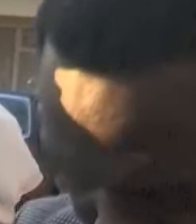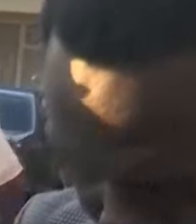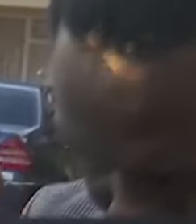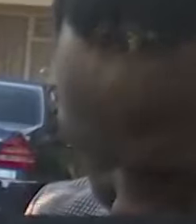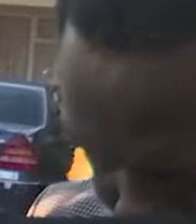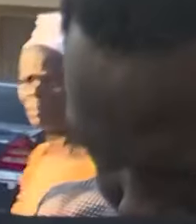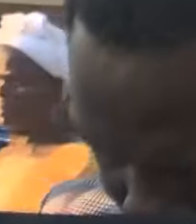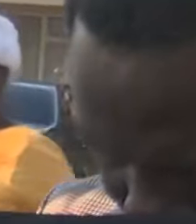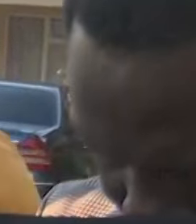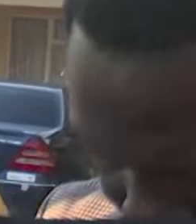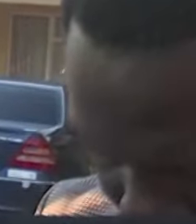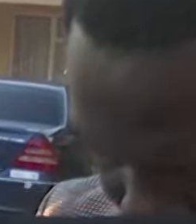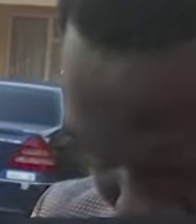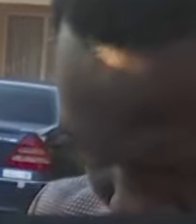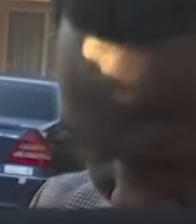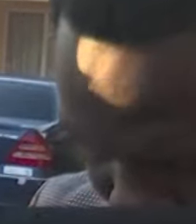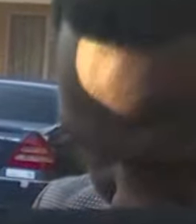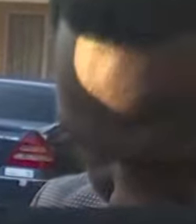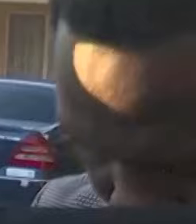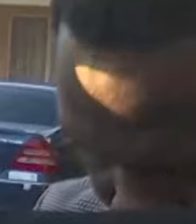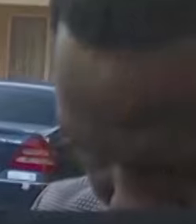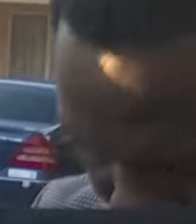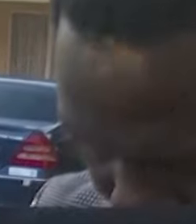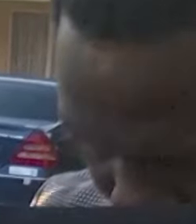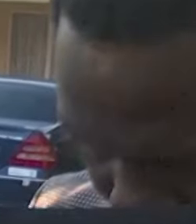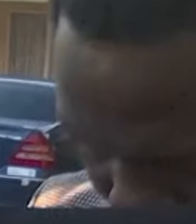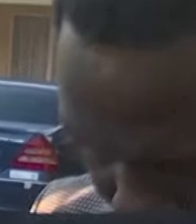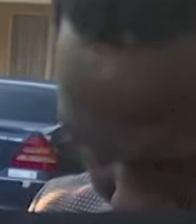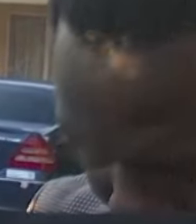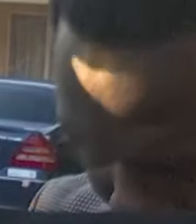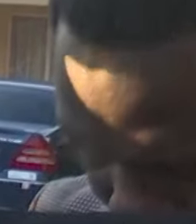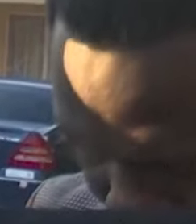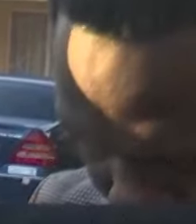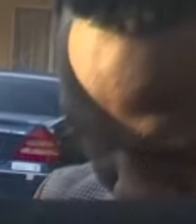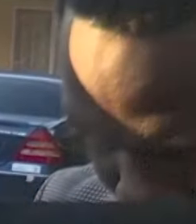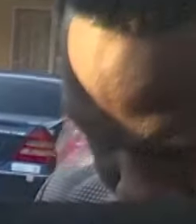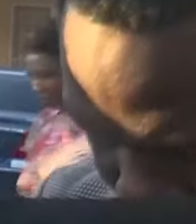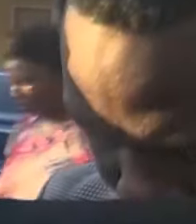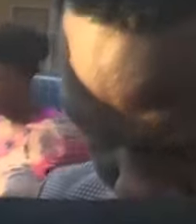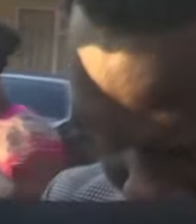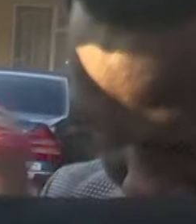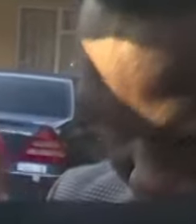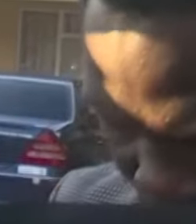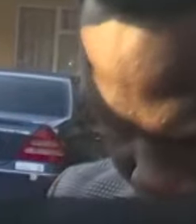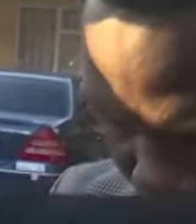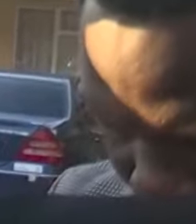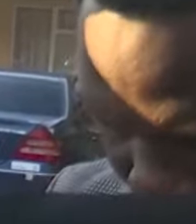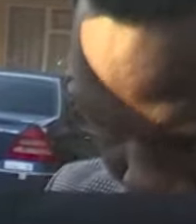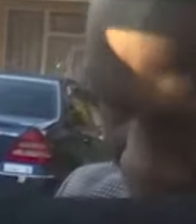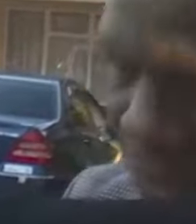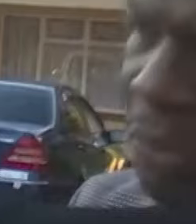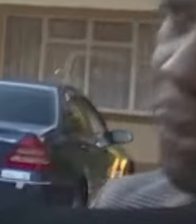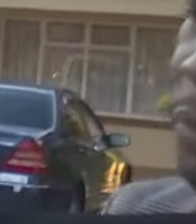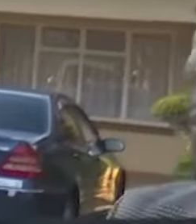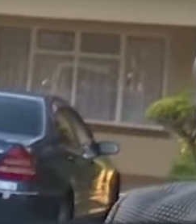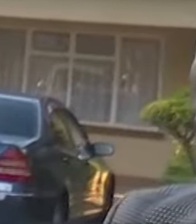us instructions to come and pass their sincere condolences to the family. and let